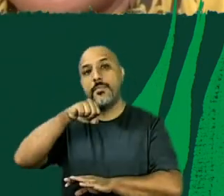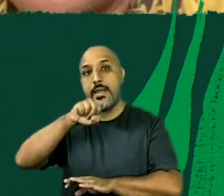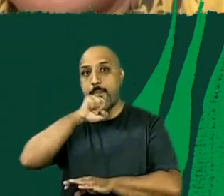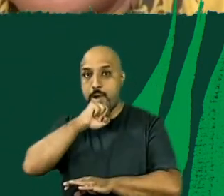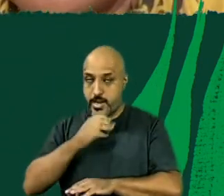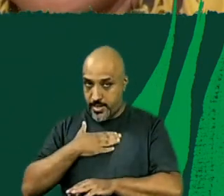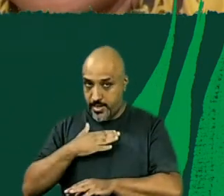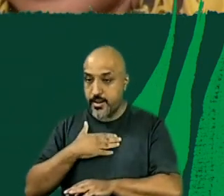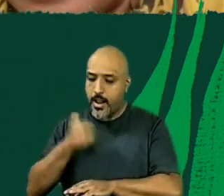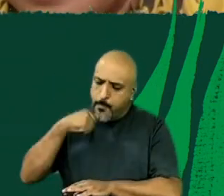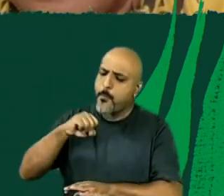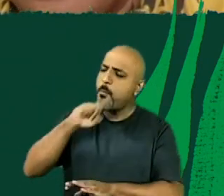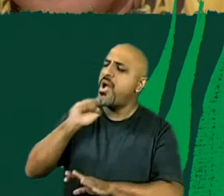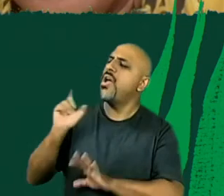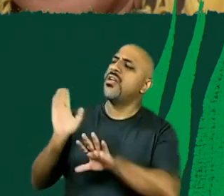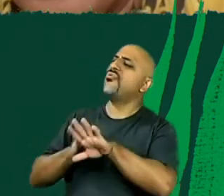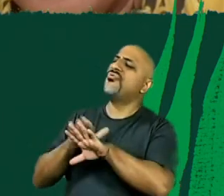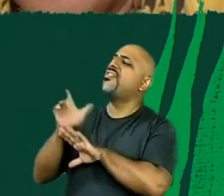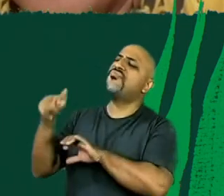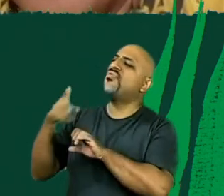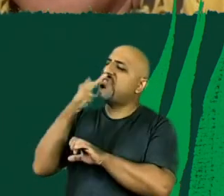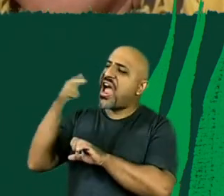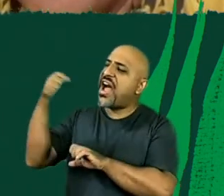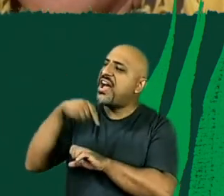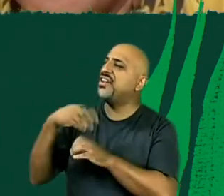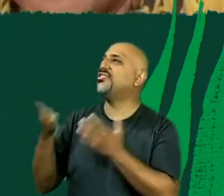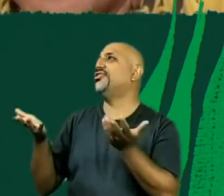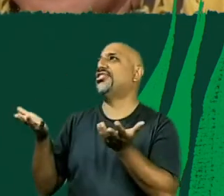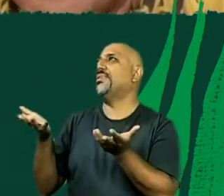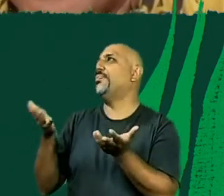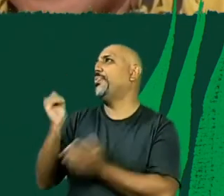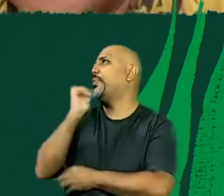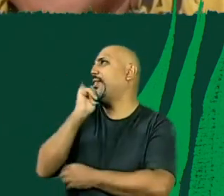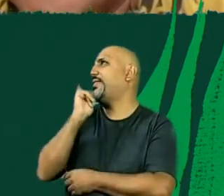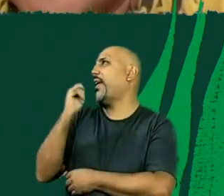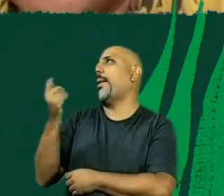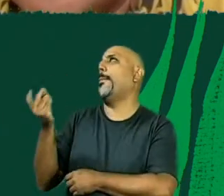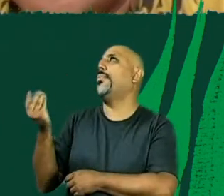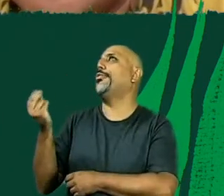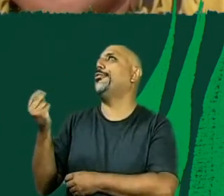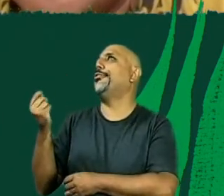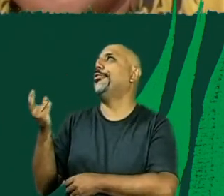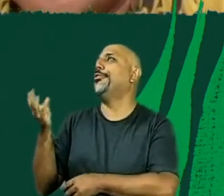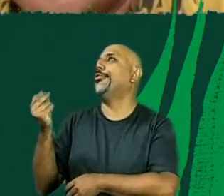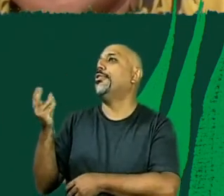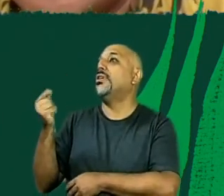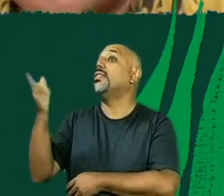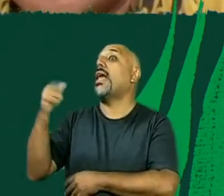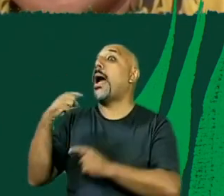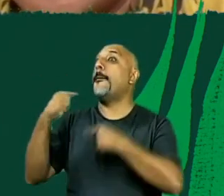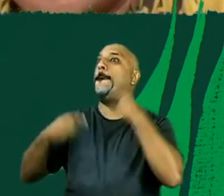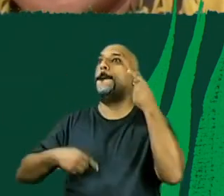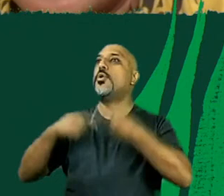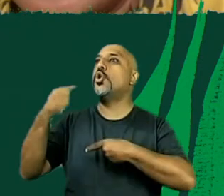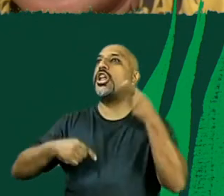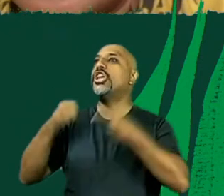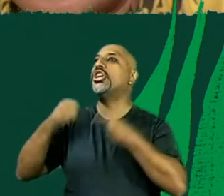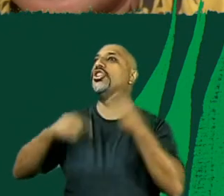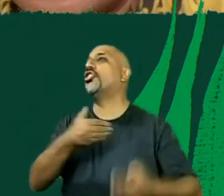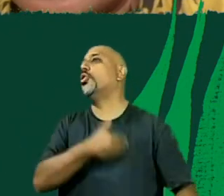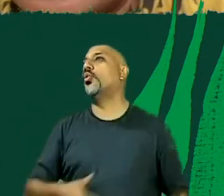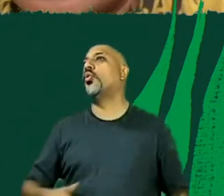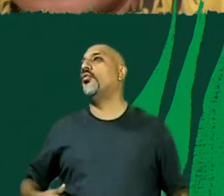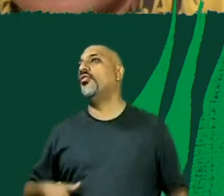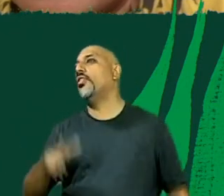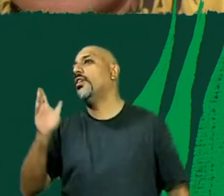If you ask something about mother, mom, what do you think, for example, of the